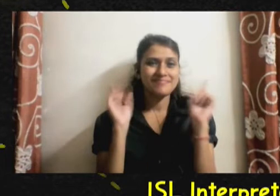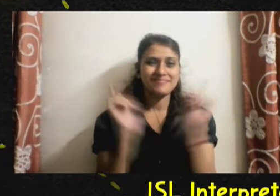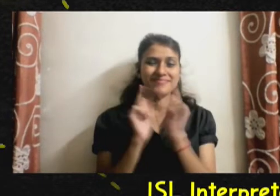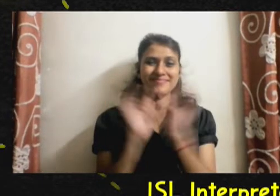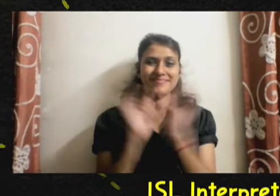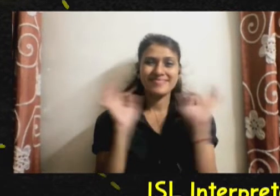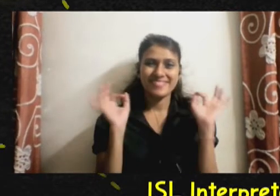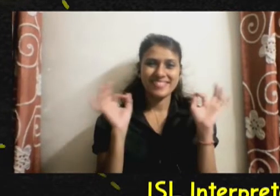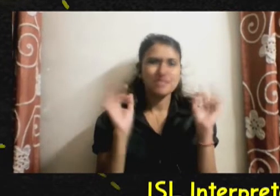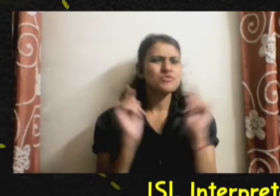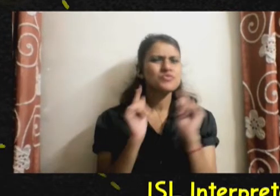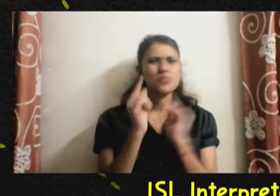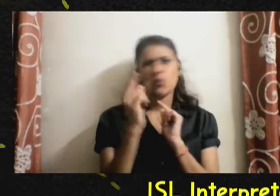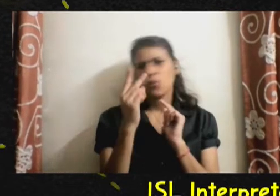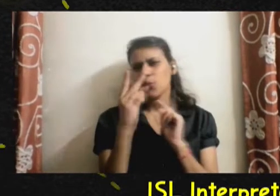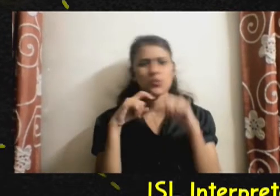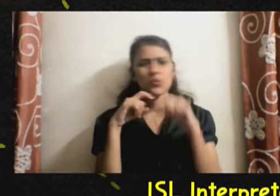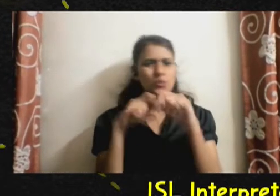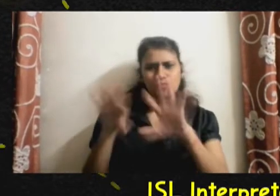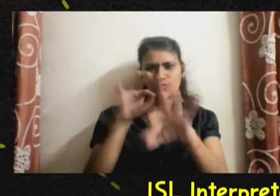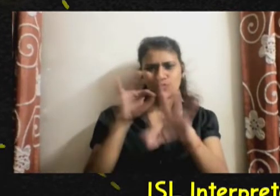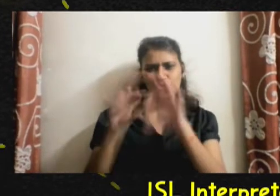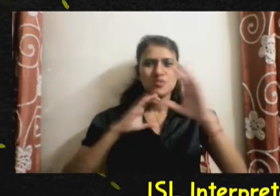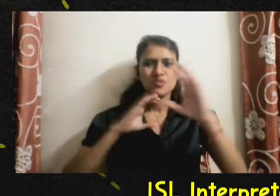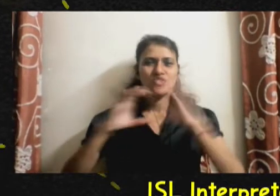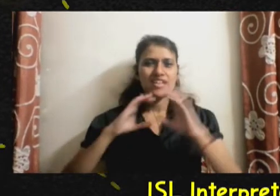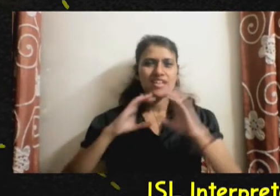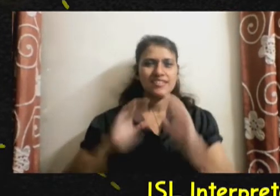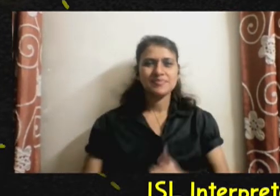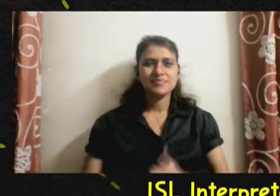just a few questions that I'm going to pull out from the chat windows.